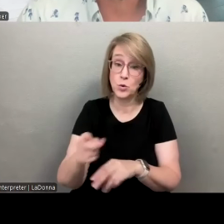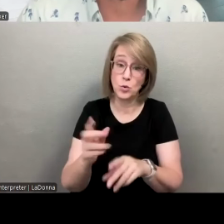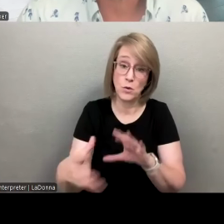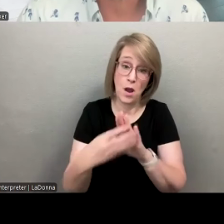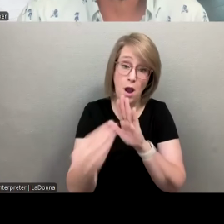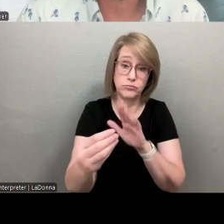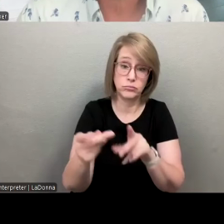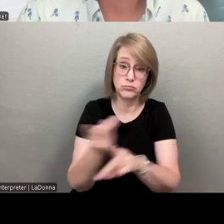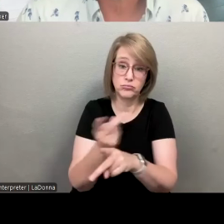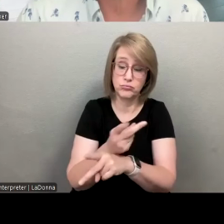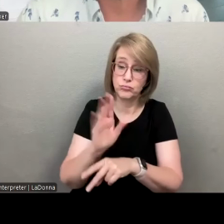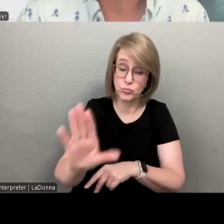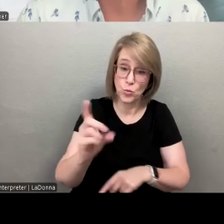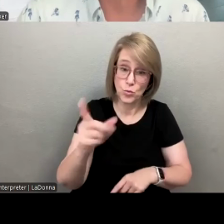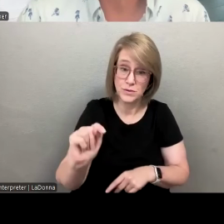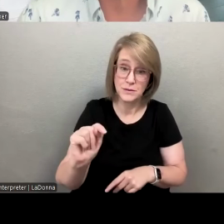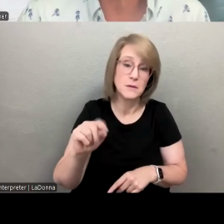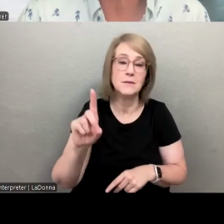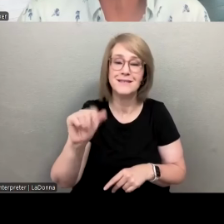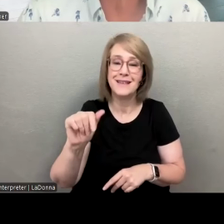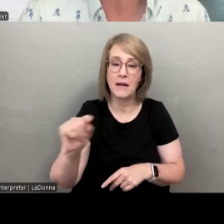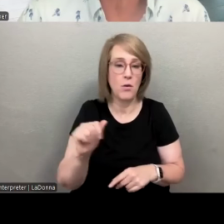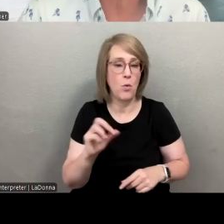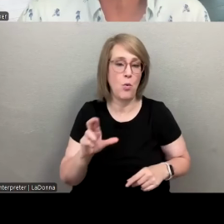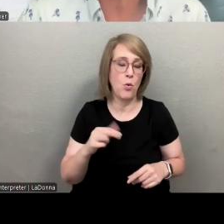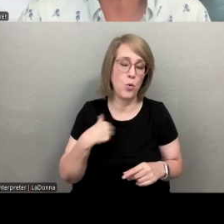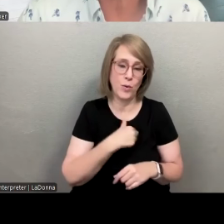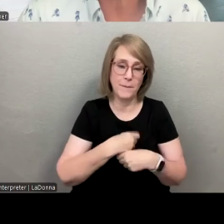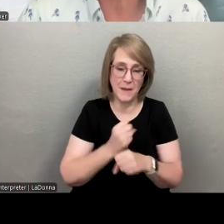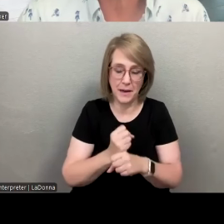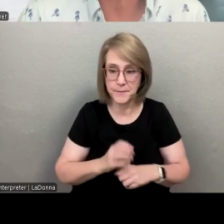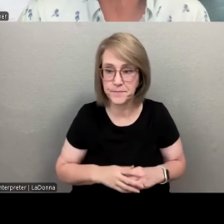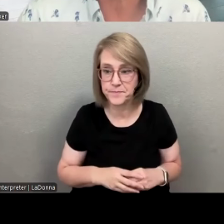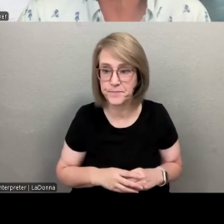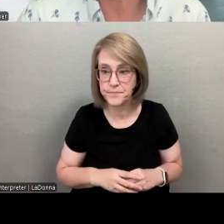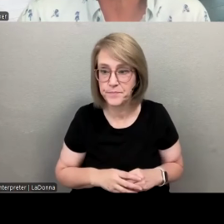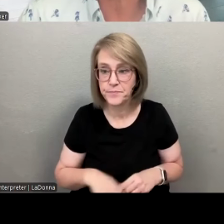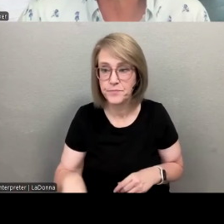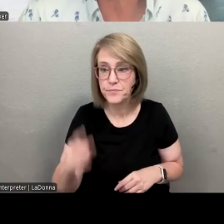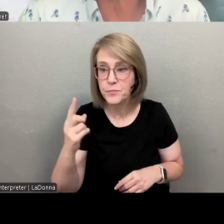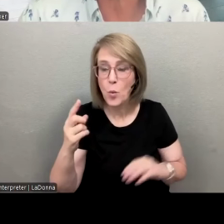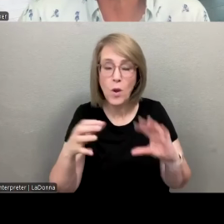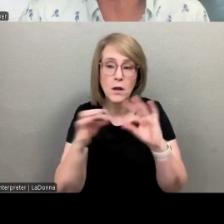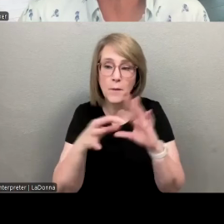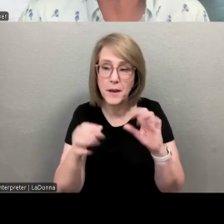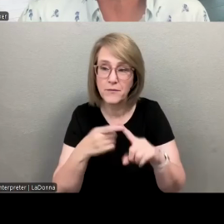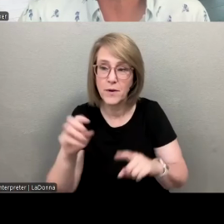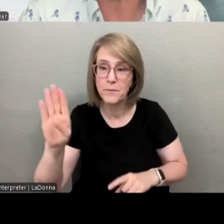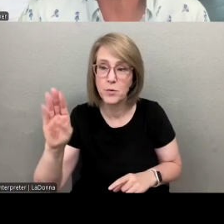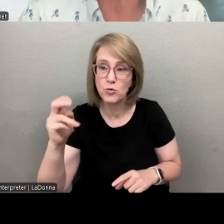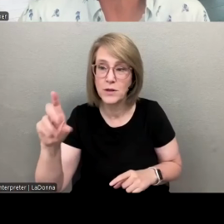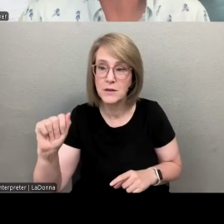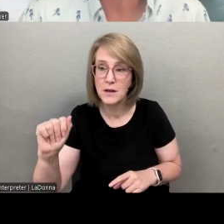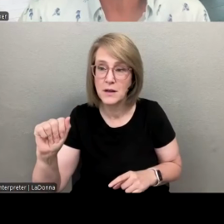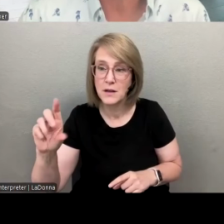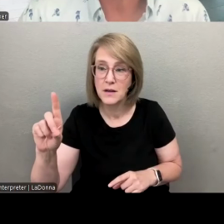flexible. Thanks, Zach. There's a comment here from Brenda Dagestad that I think is really interesting. Brenda, could you share your comment here with